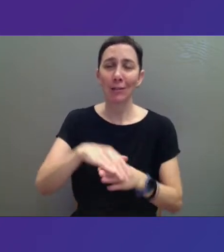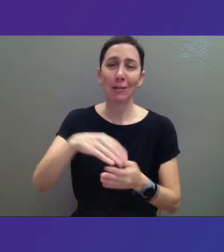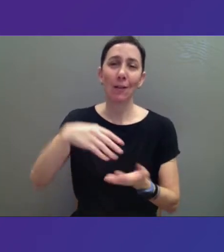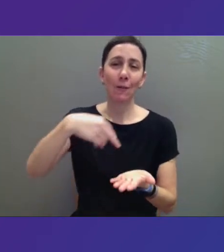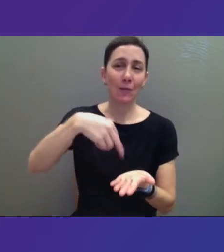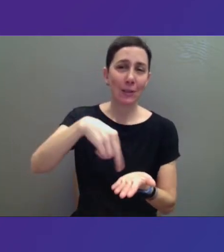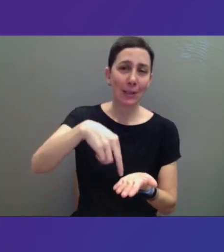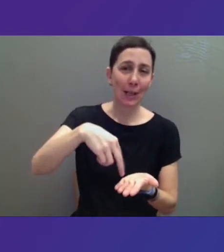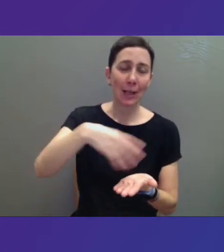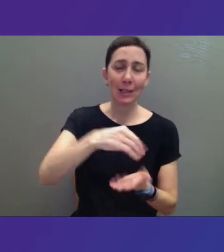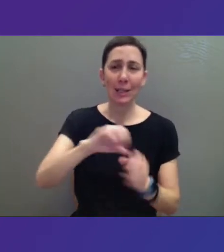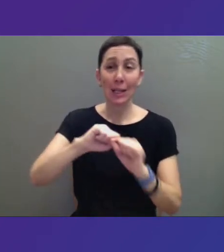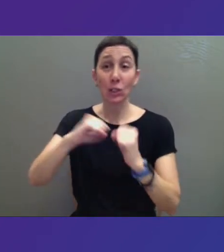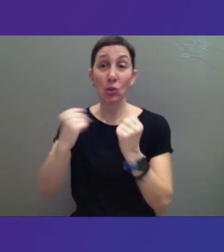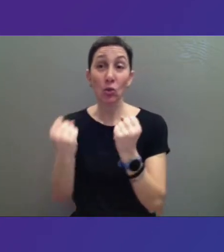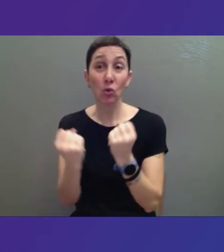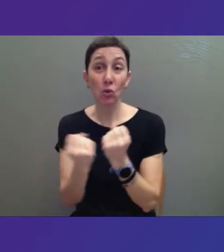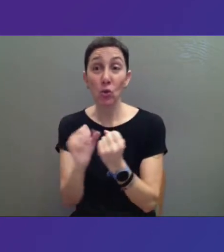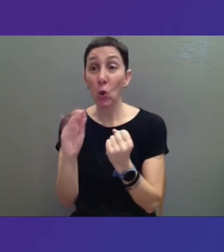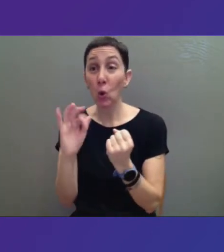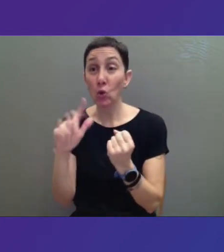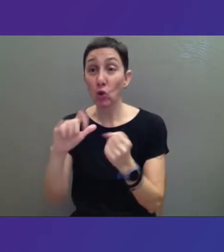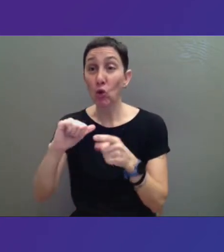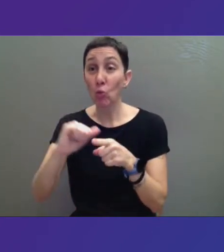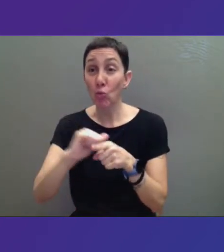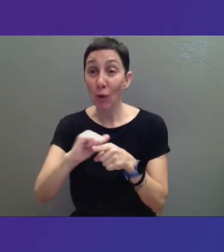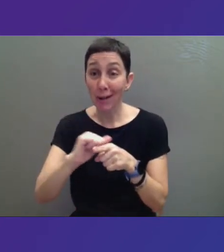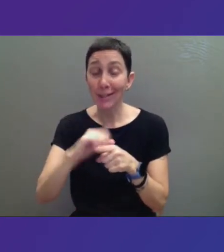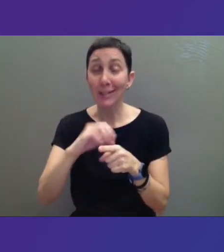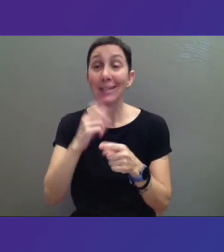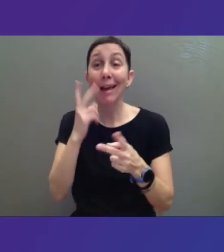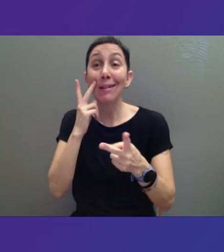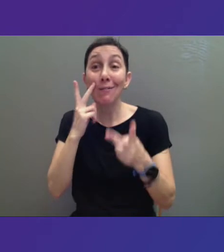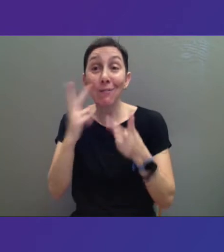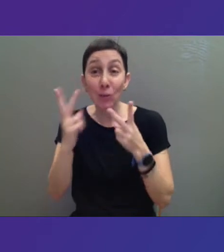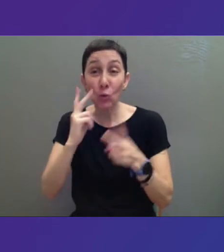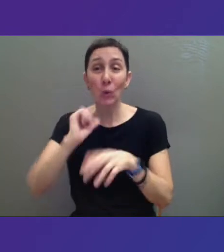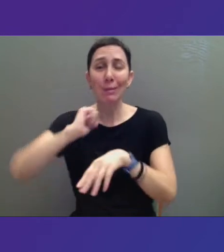and social practice and visual installation. And